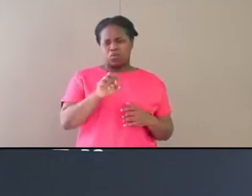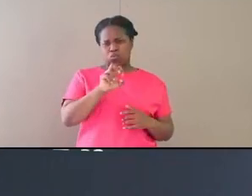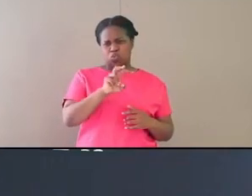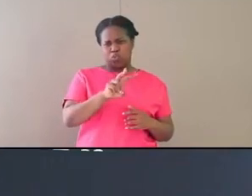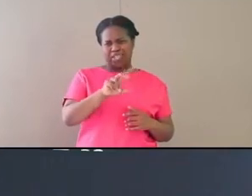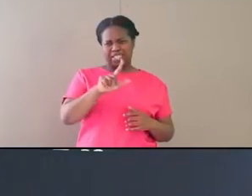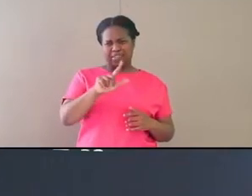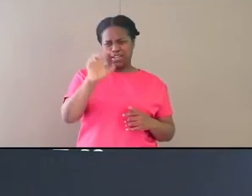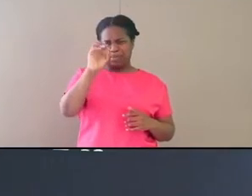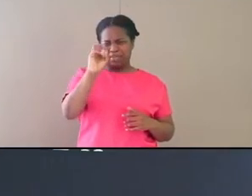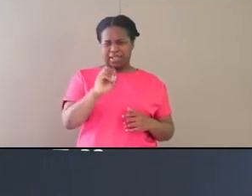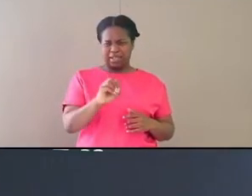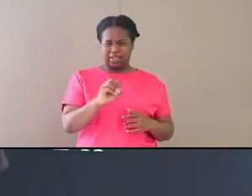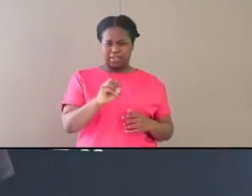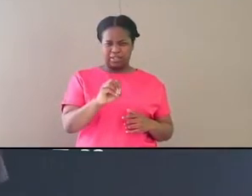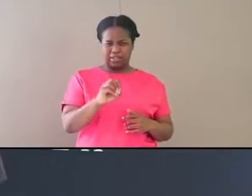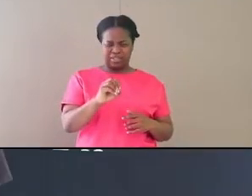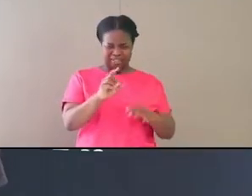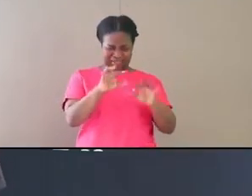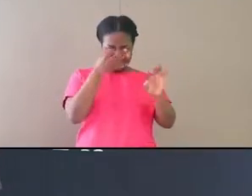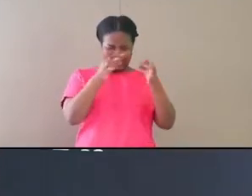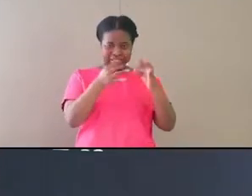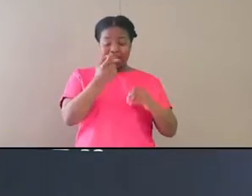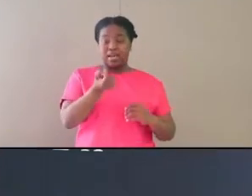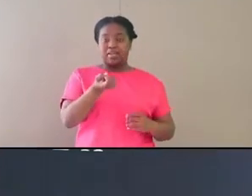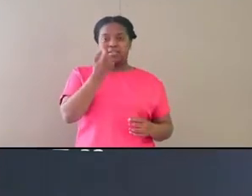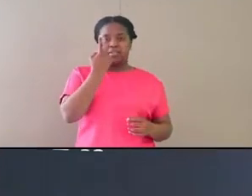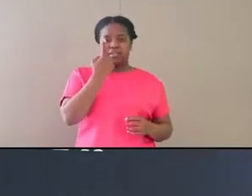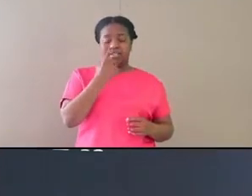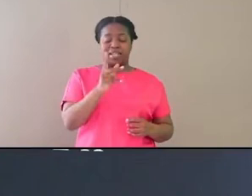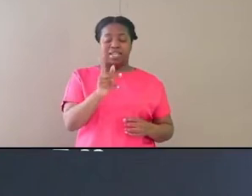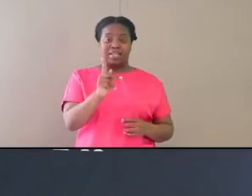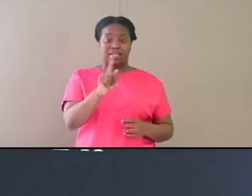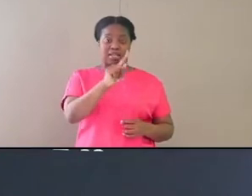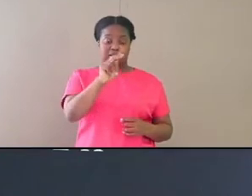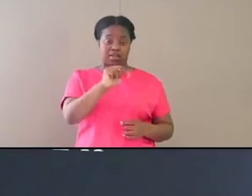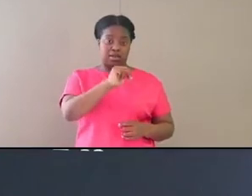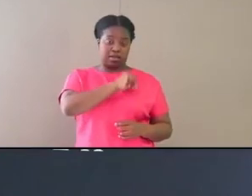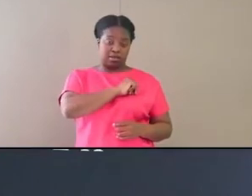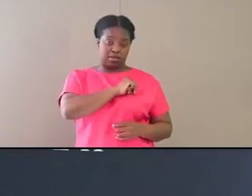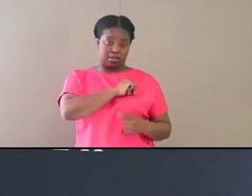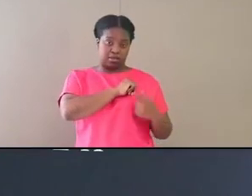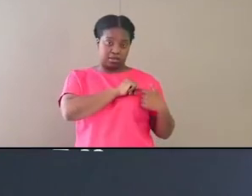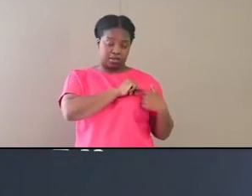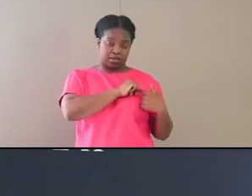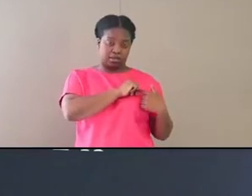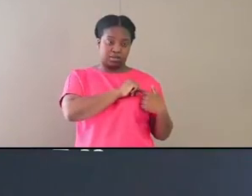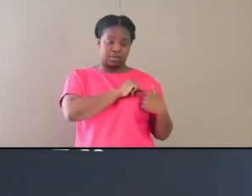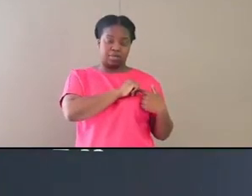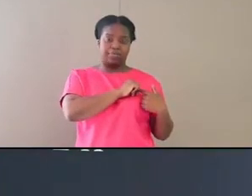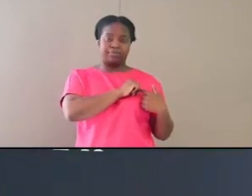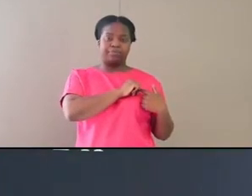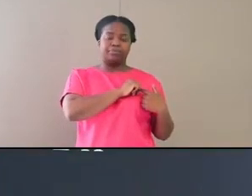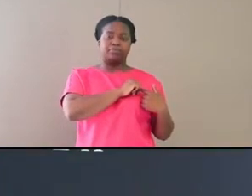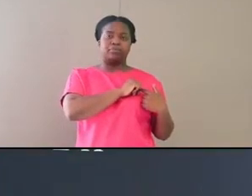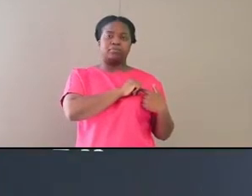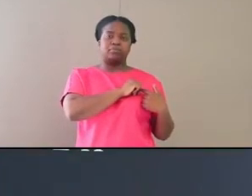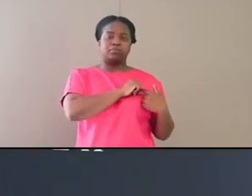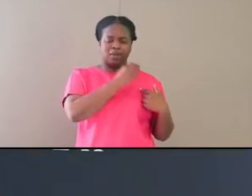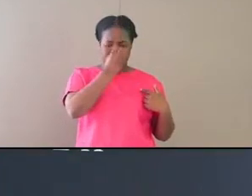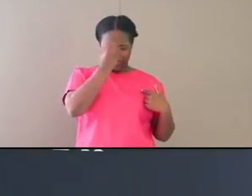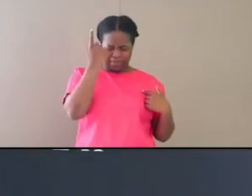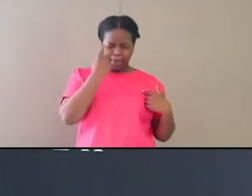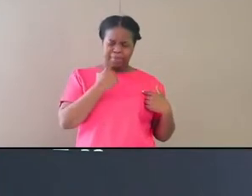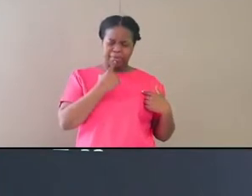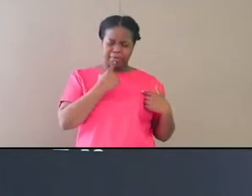% and really understand, well, I mean, I know. In case it in the place is going to, I'm going to forget it now,